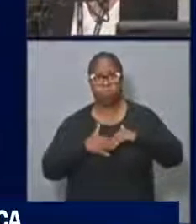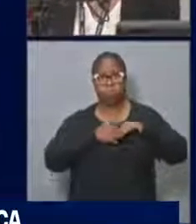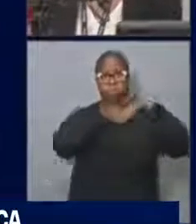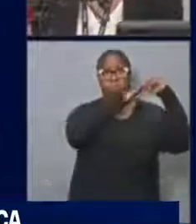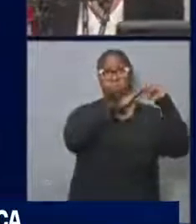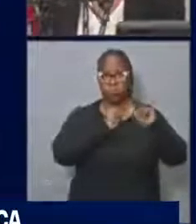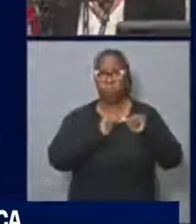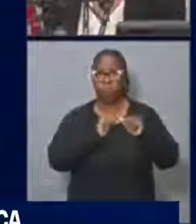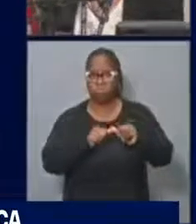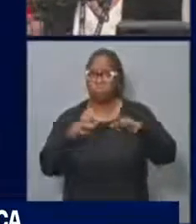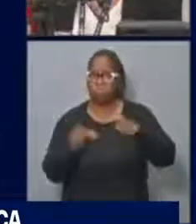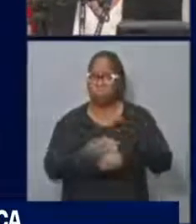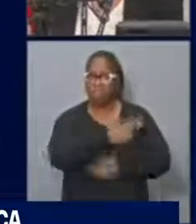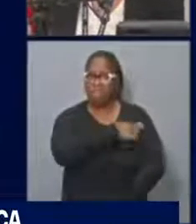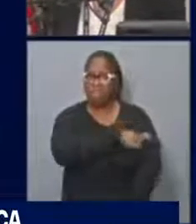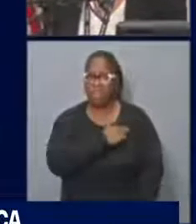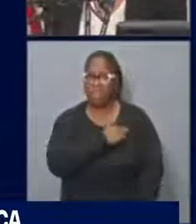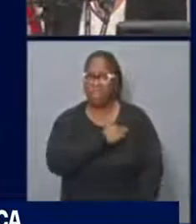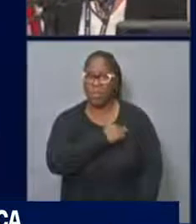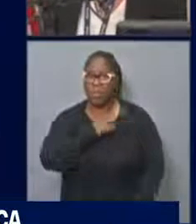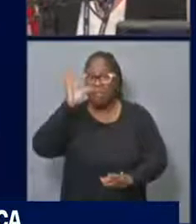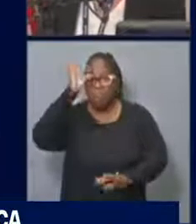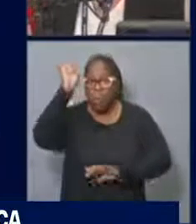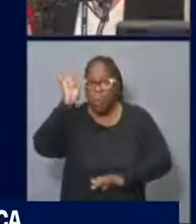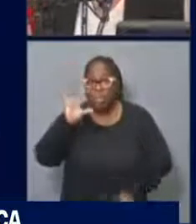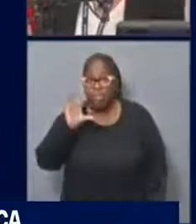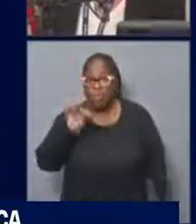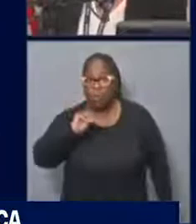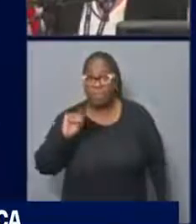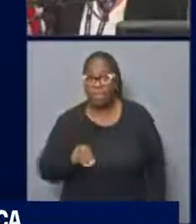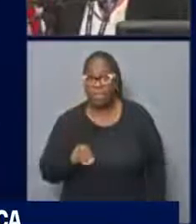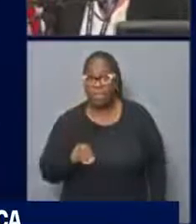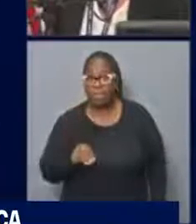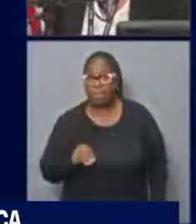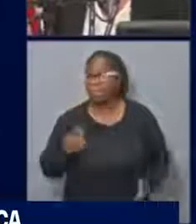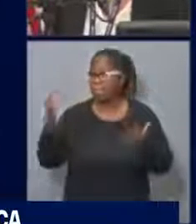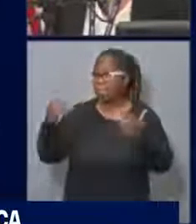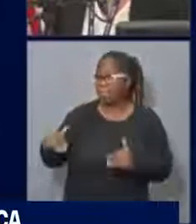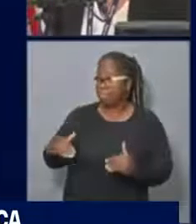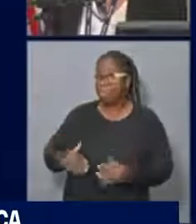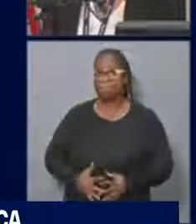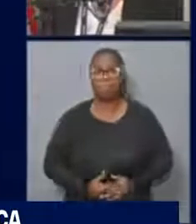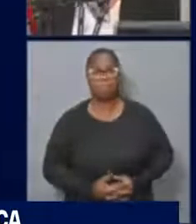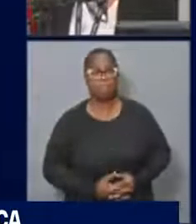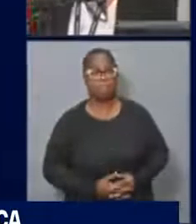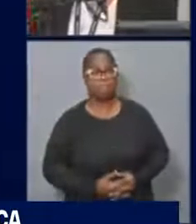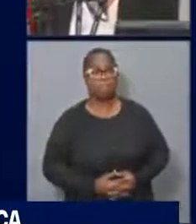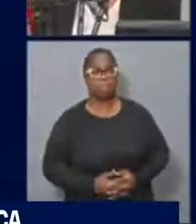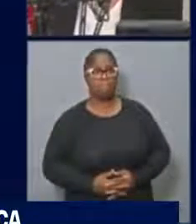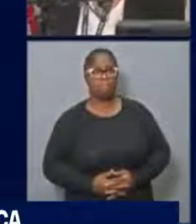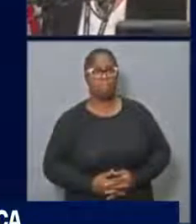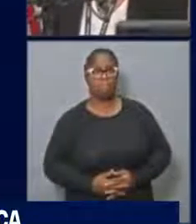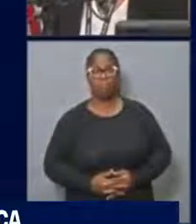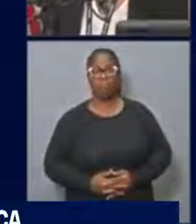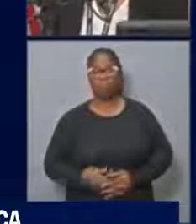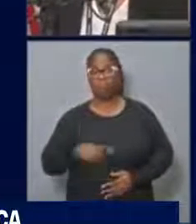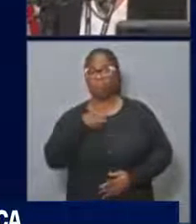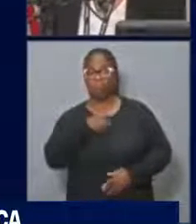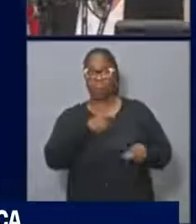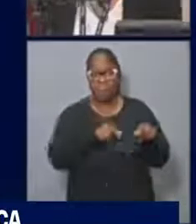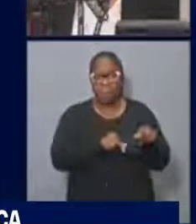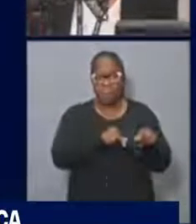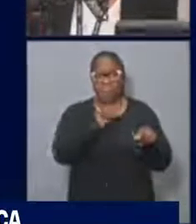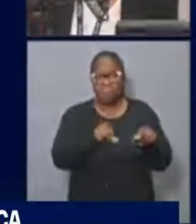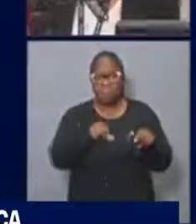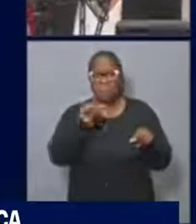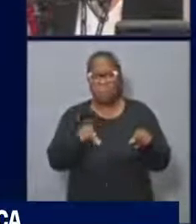to increase, almost at 30% now. The next slide, please. This slide shows us